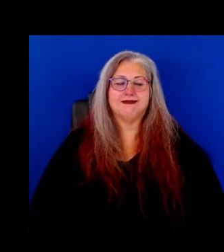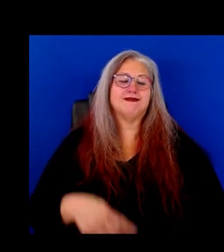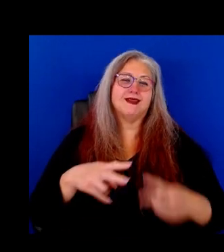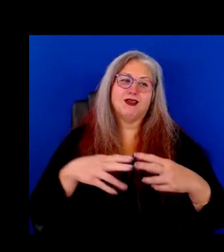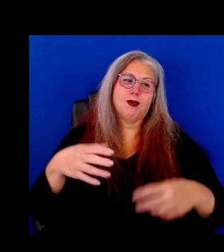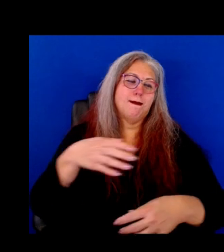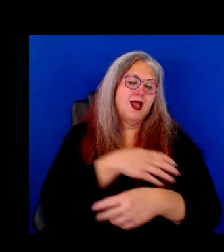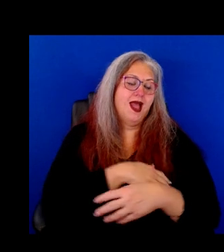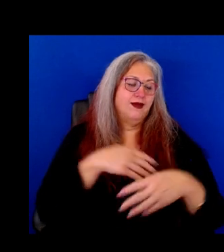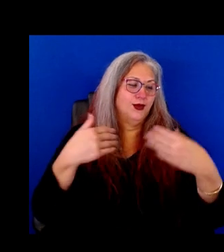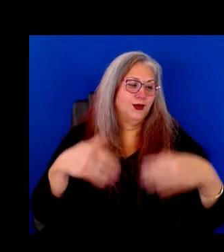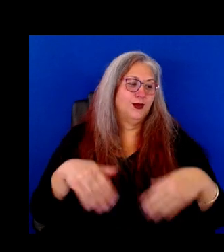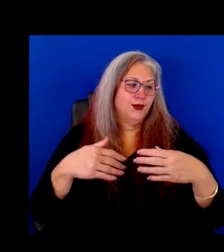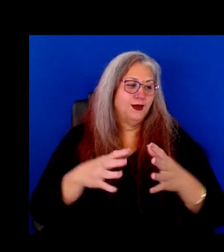powerful,